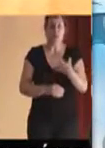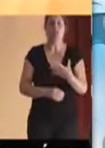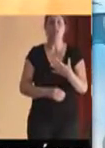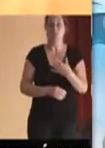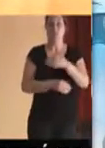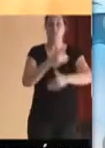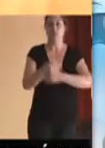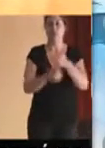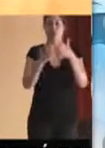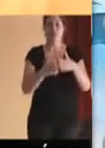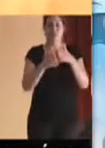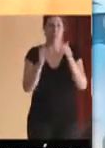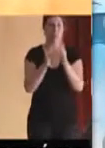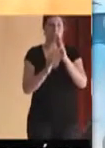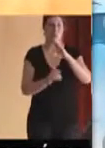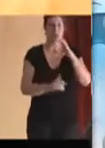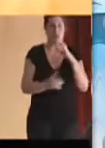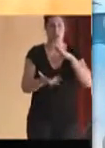when we do, then we will